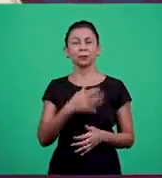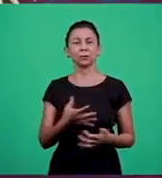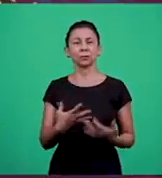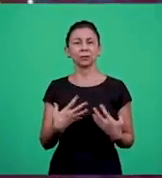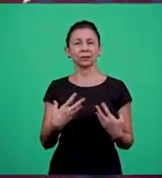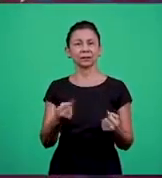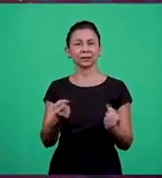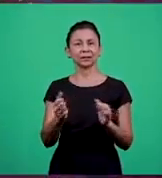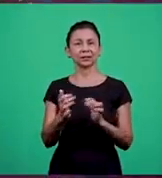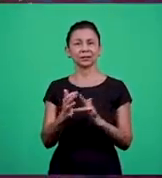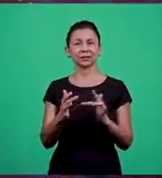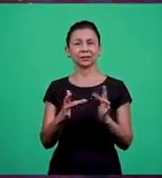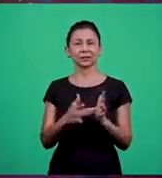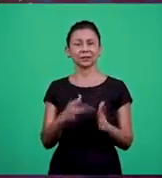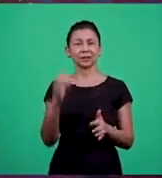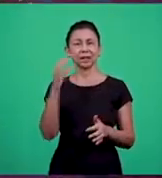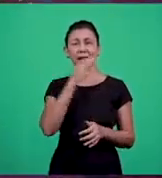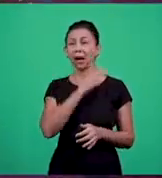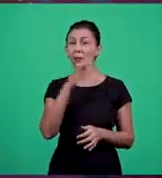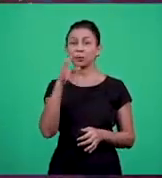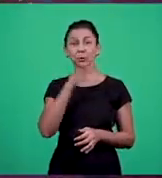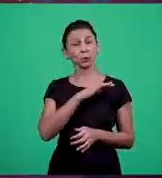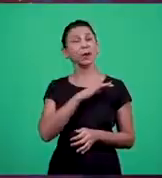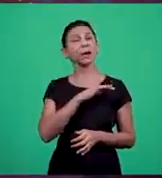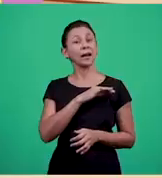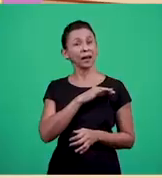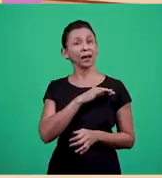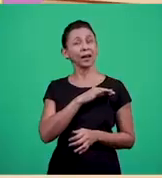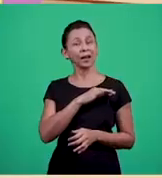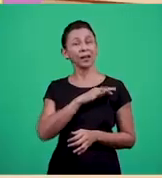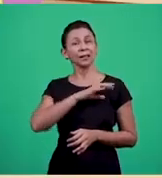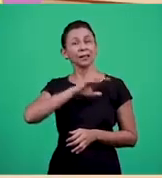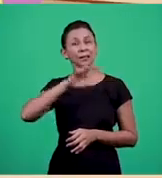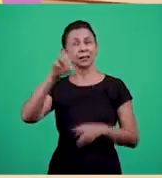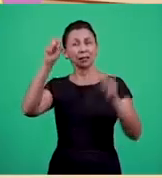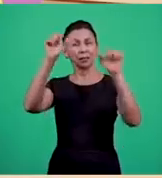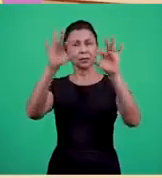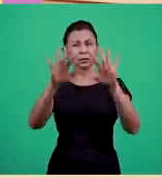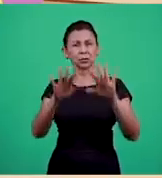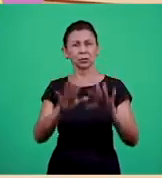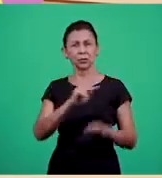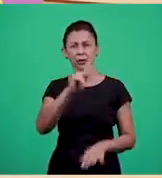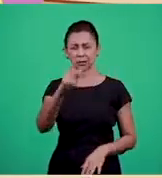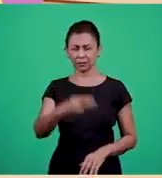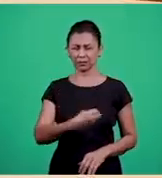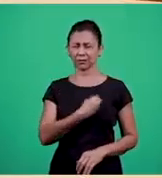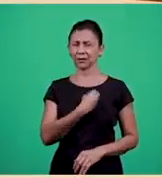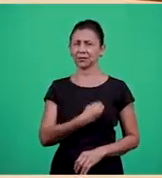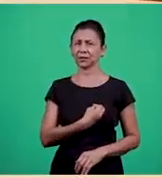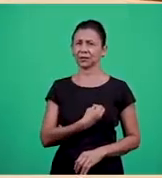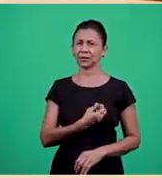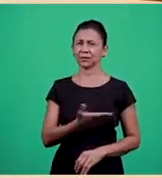quickly, come quickly. Great blessings are waiting for you.